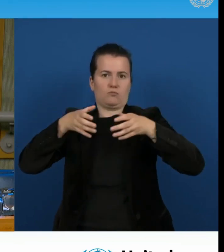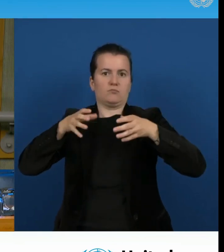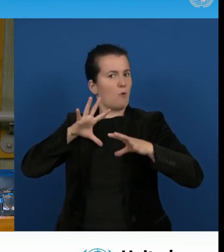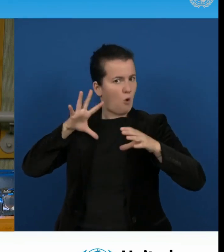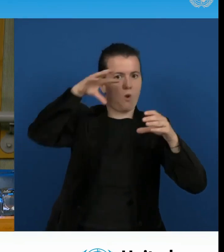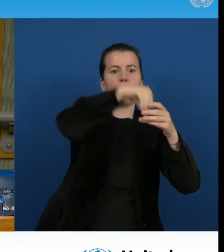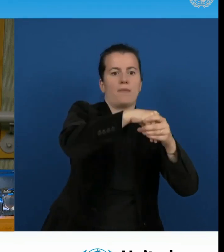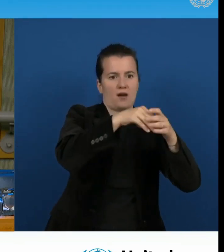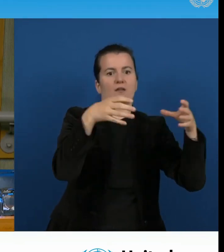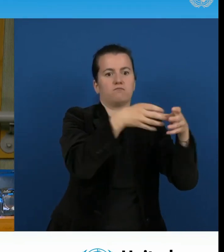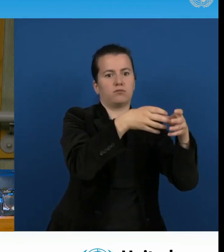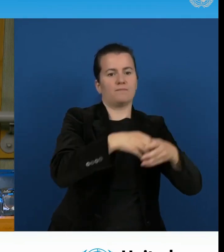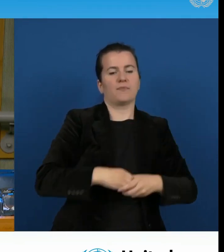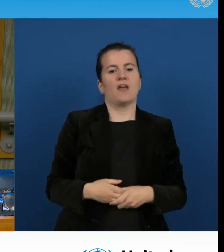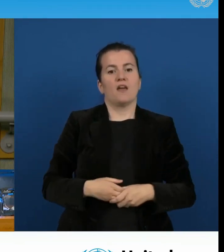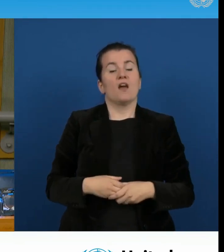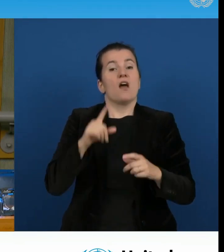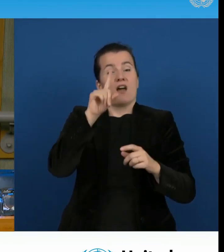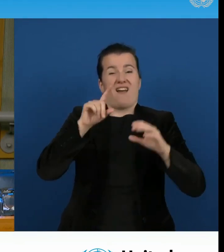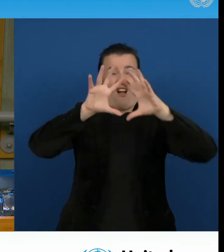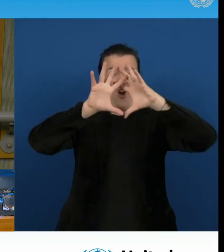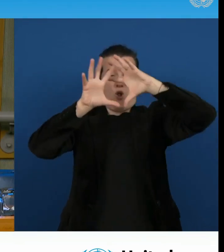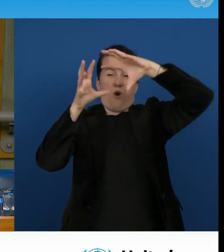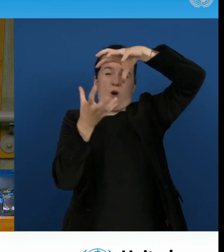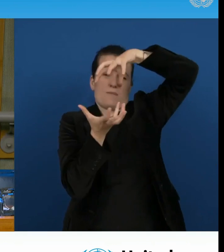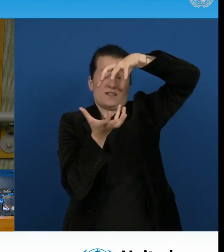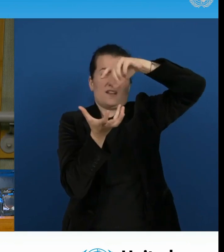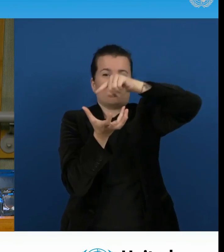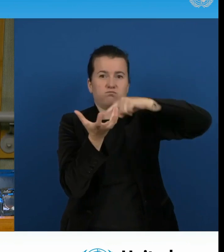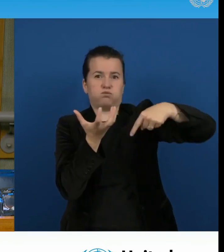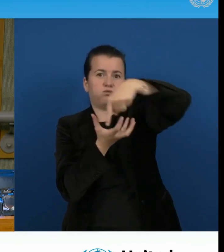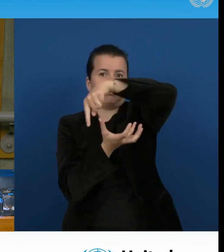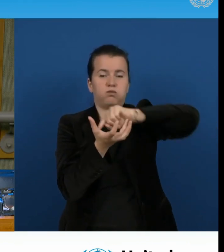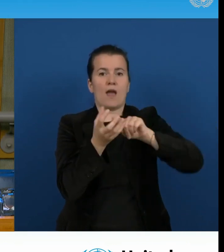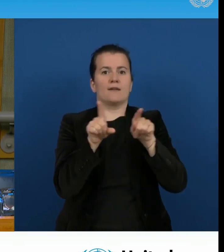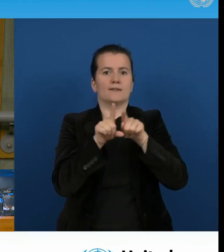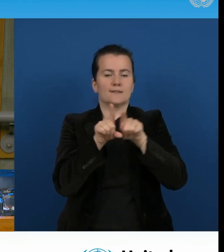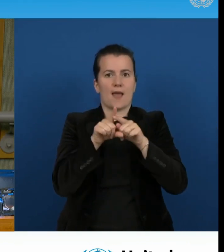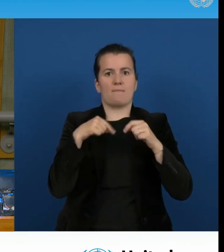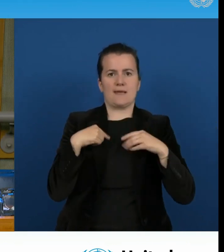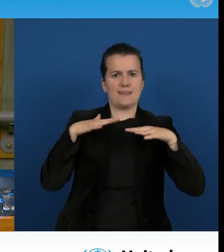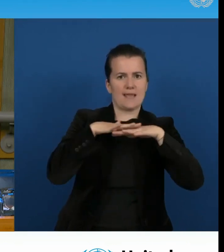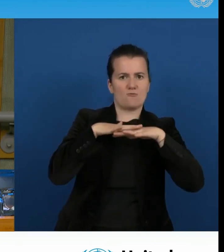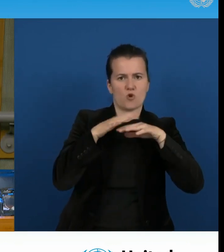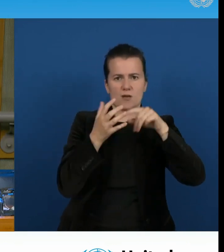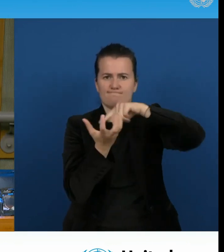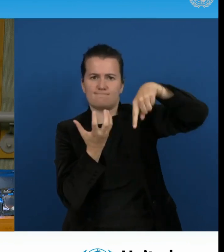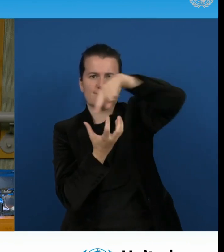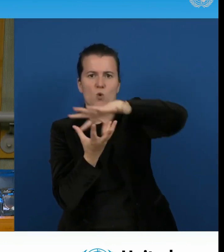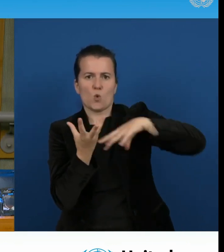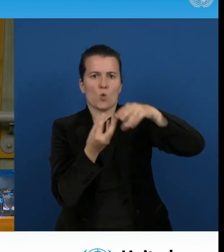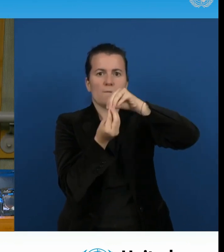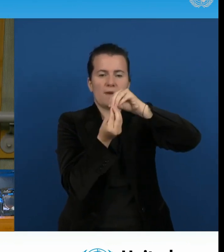These national networks provide employer-led, country-level platforms for small and medium-sized enterprises, nationally or regionally